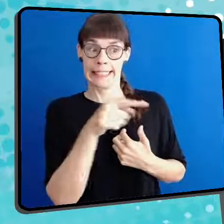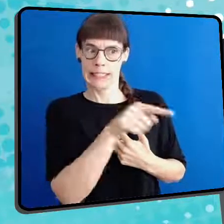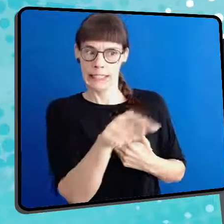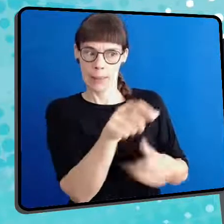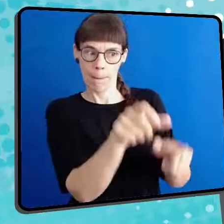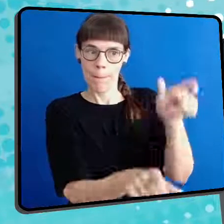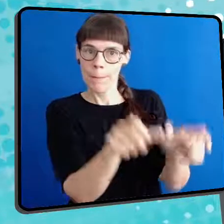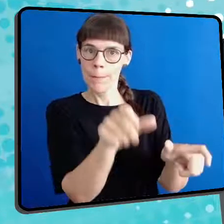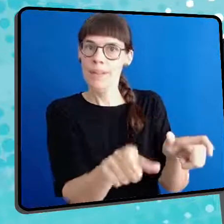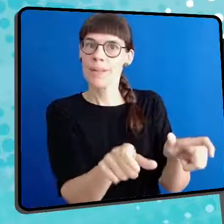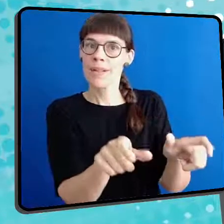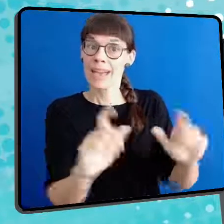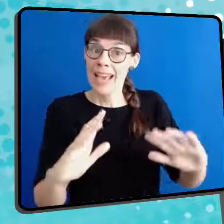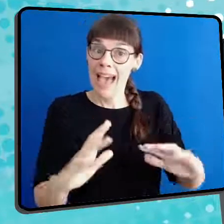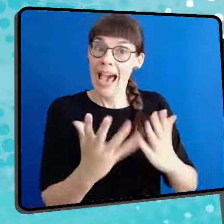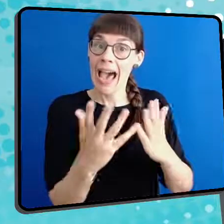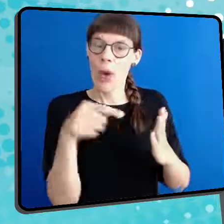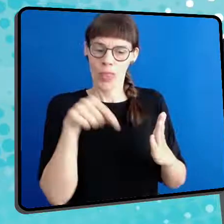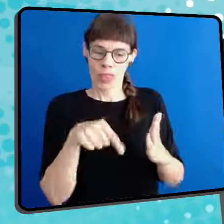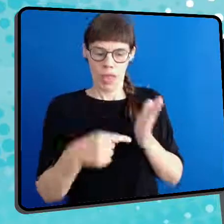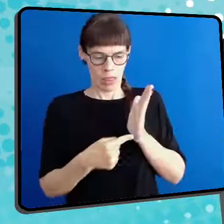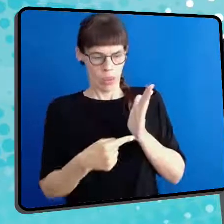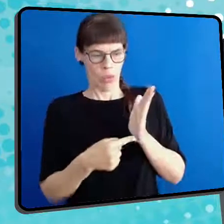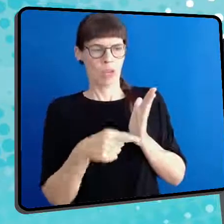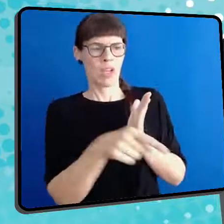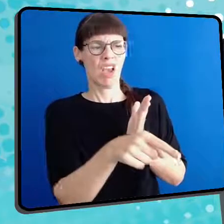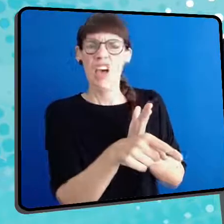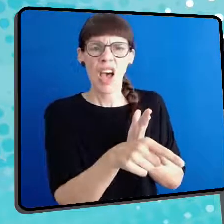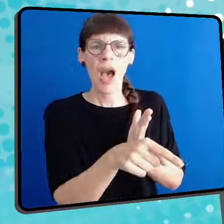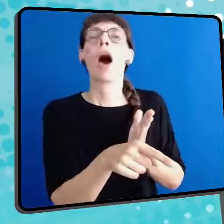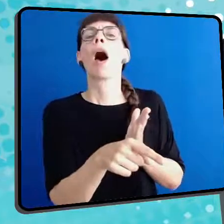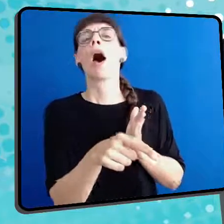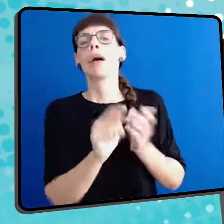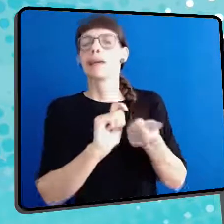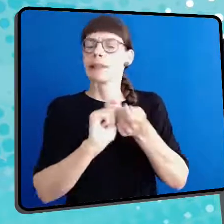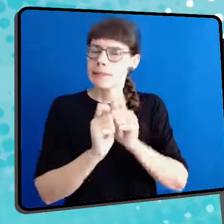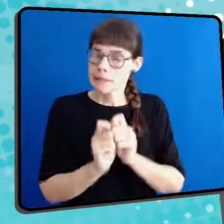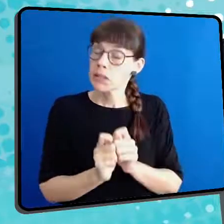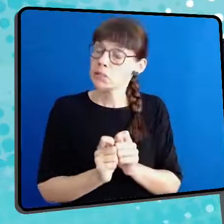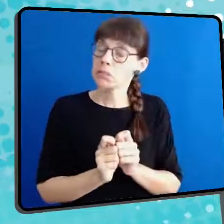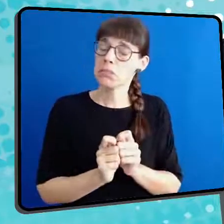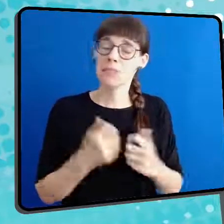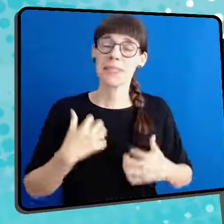where they get to a dead end. Yeah, fascinating. Really, really cool stuff.